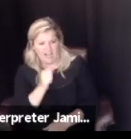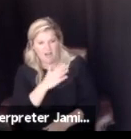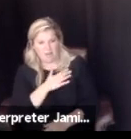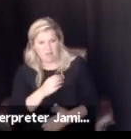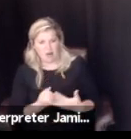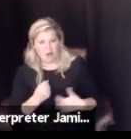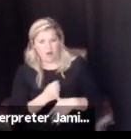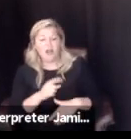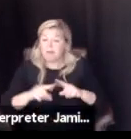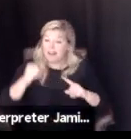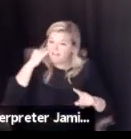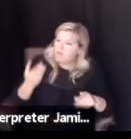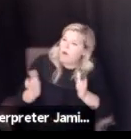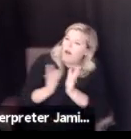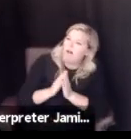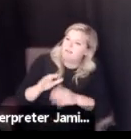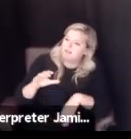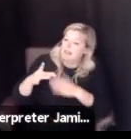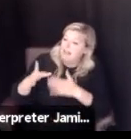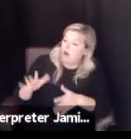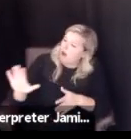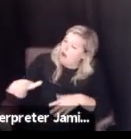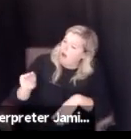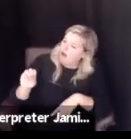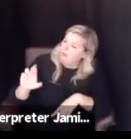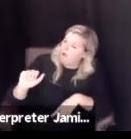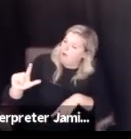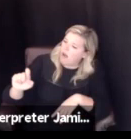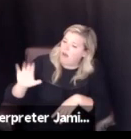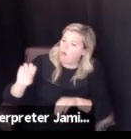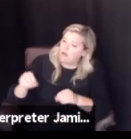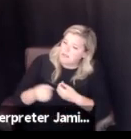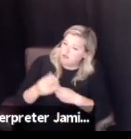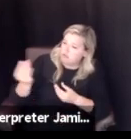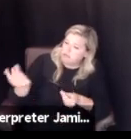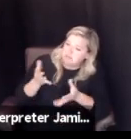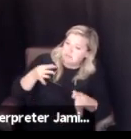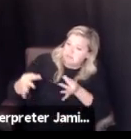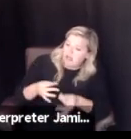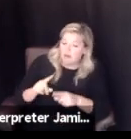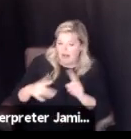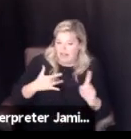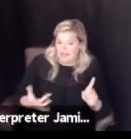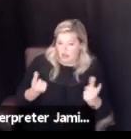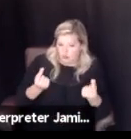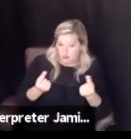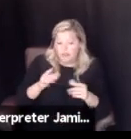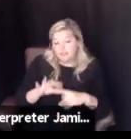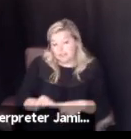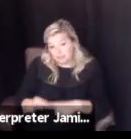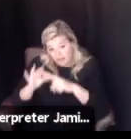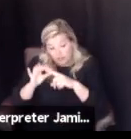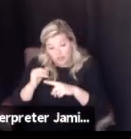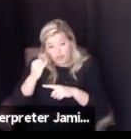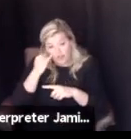morale, so tell me a little bit about your organization. But what I like to do, especially when it was live,